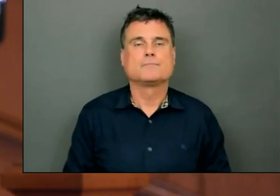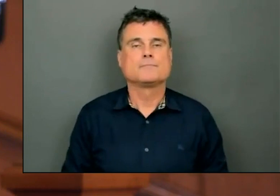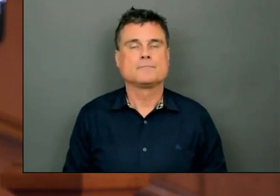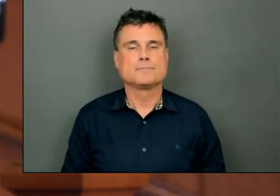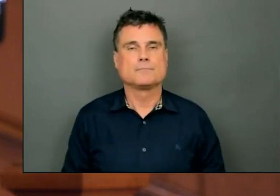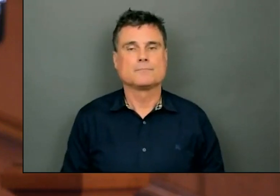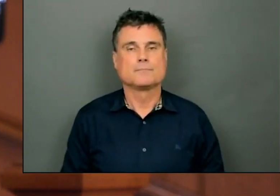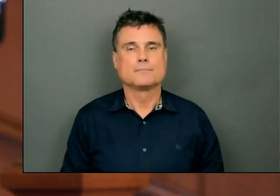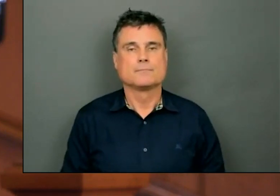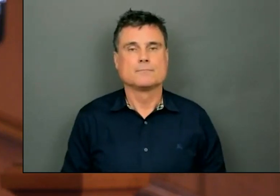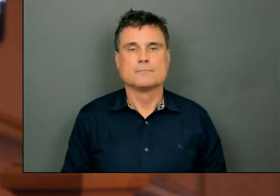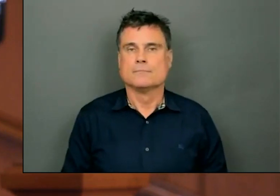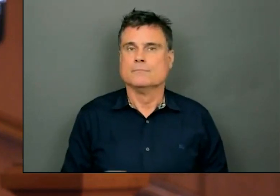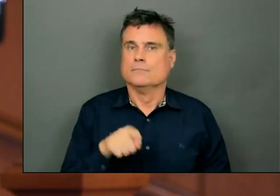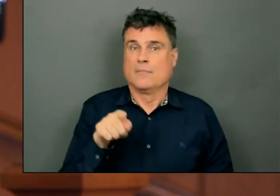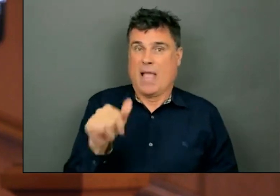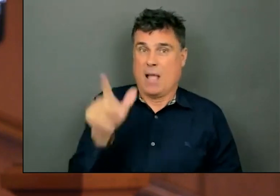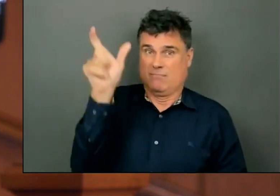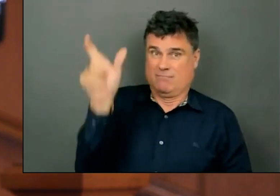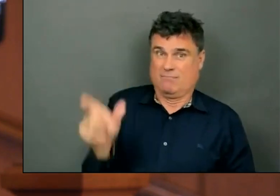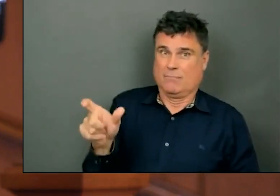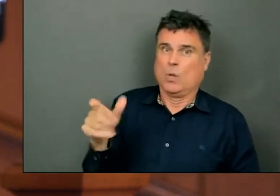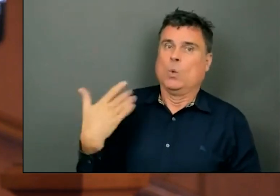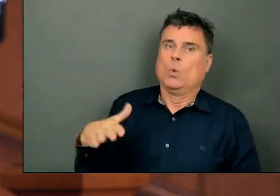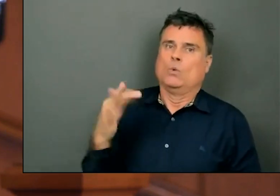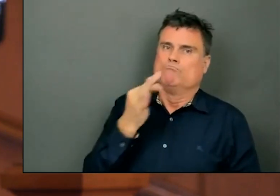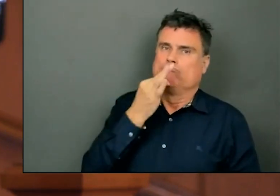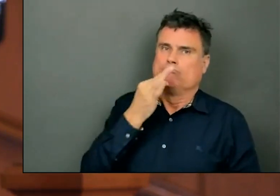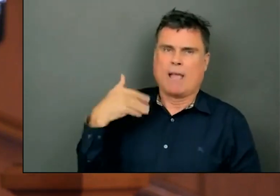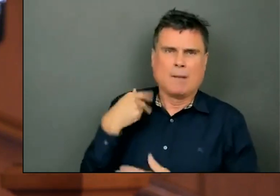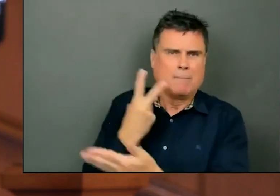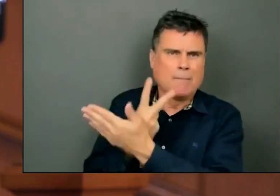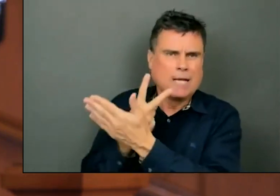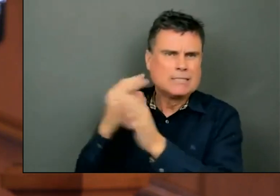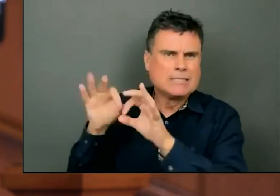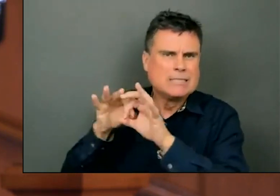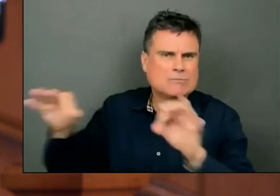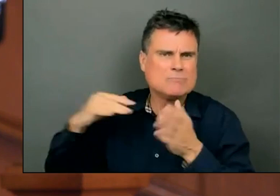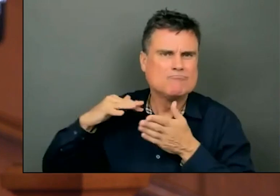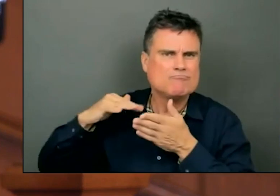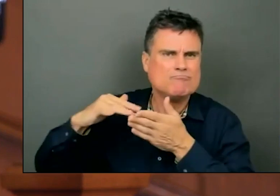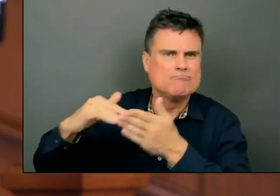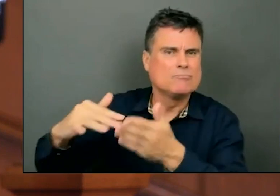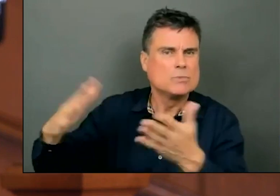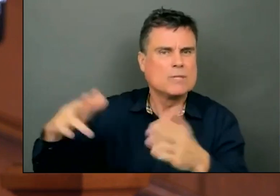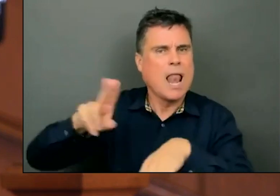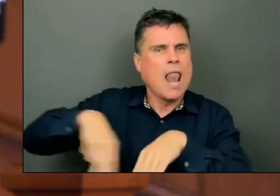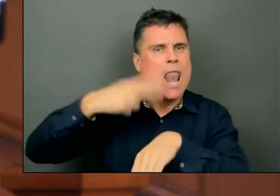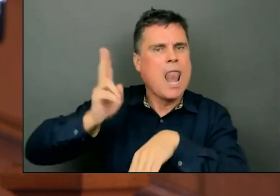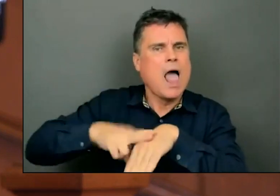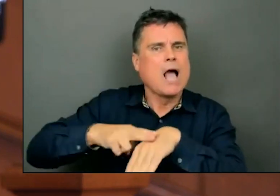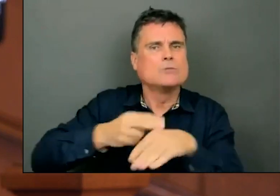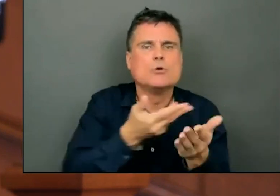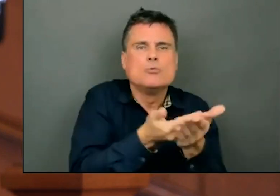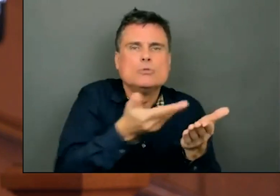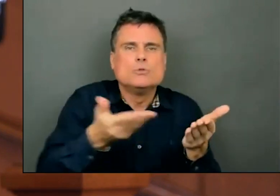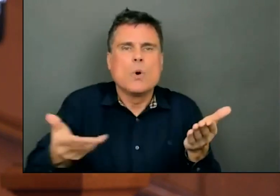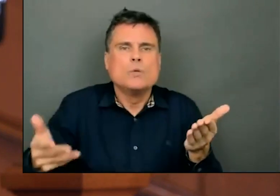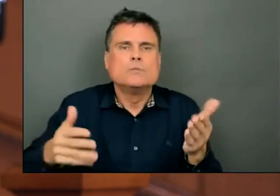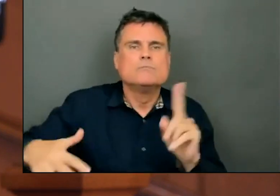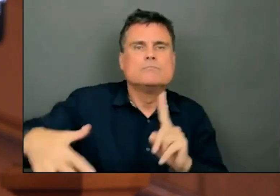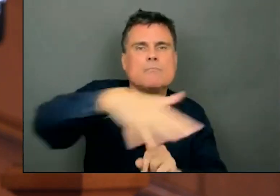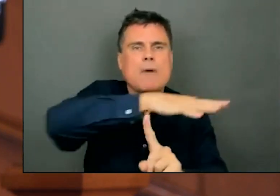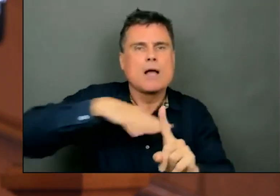make her the ideal candidate to take on this first ever position as a minister responsible for natural resources and